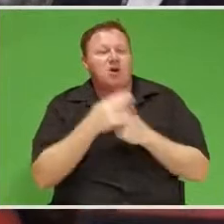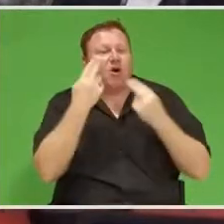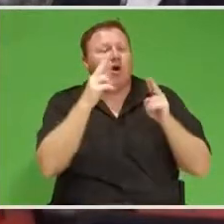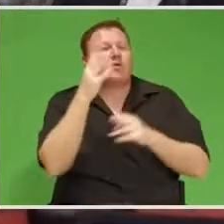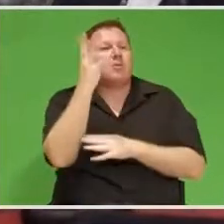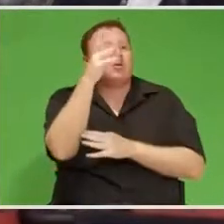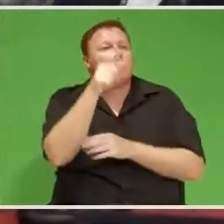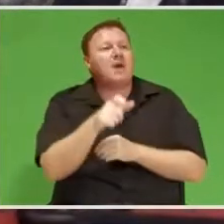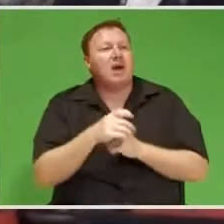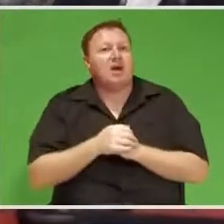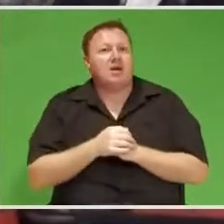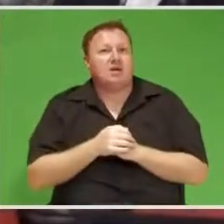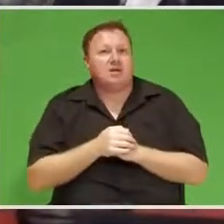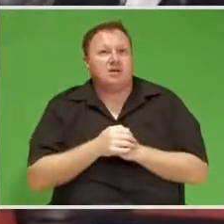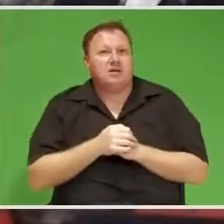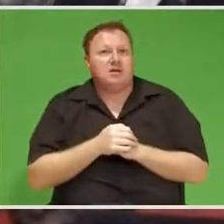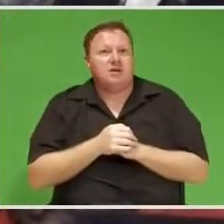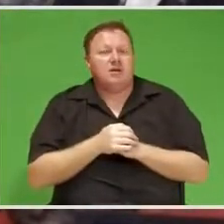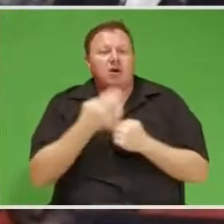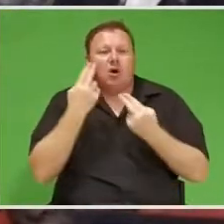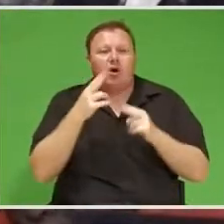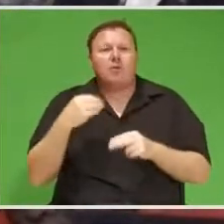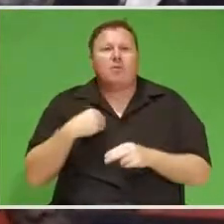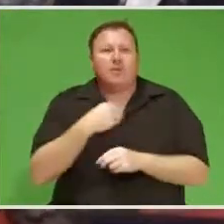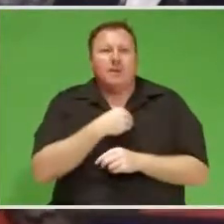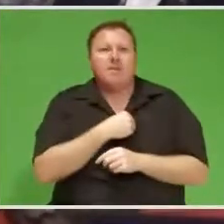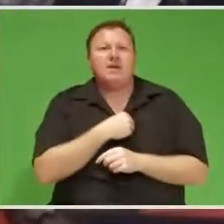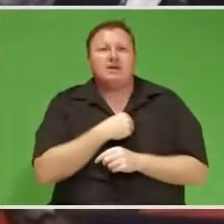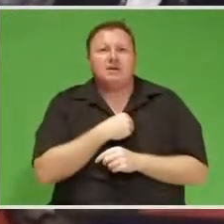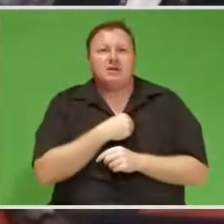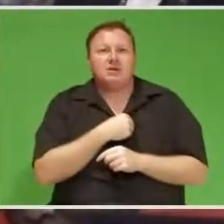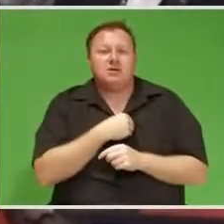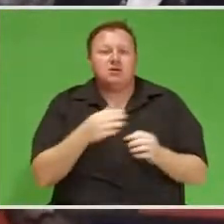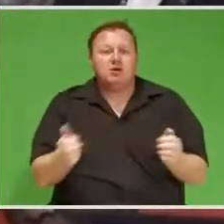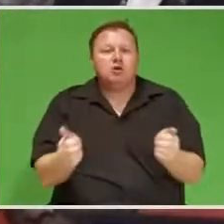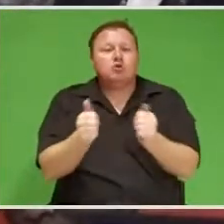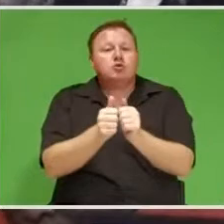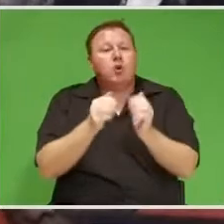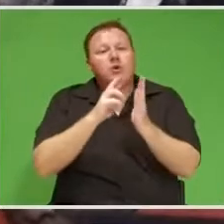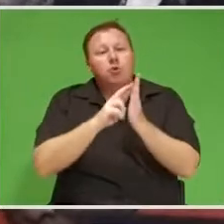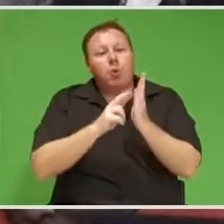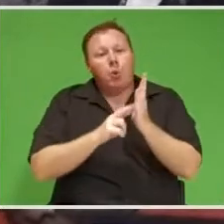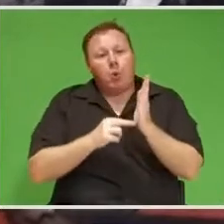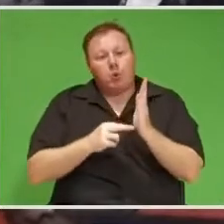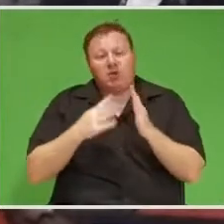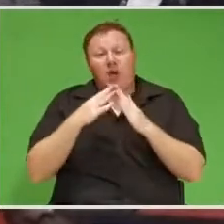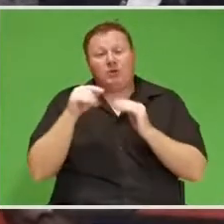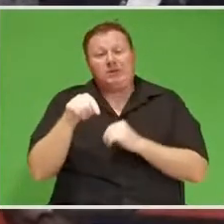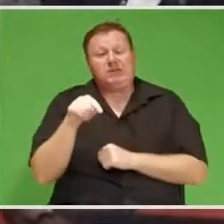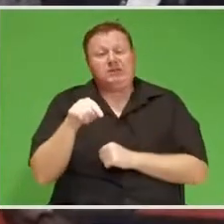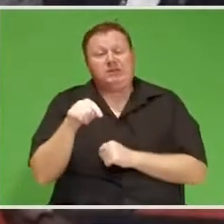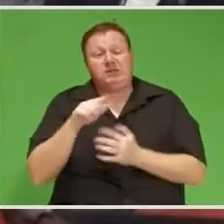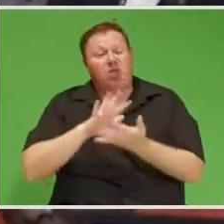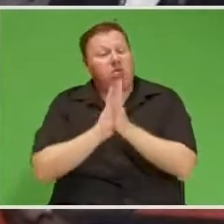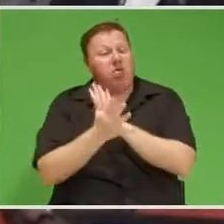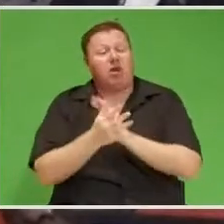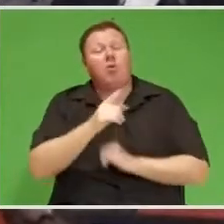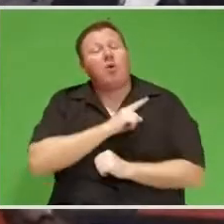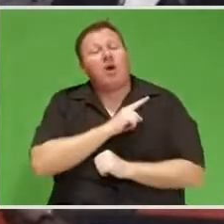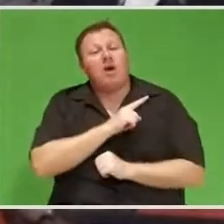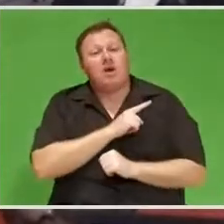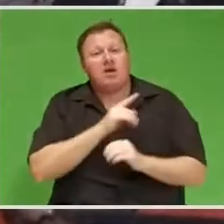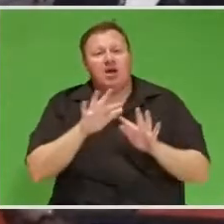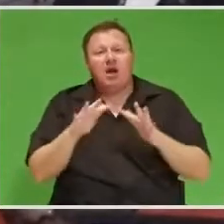we are, as honorable members, violating the joint rules of this House by allowing